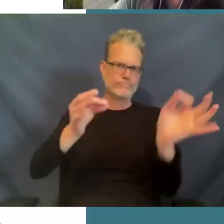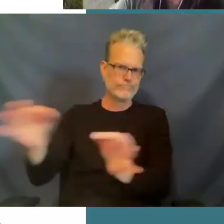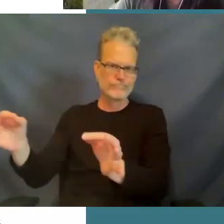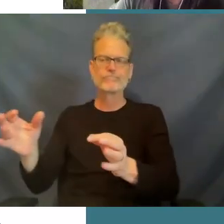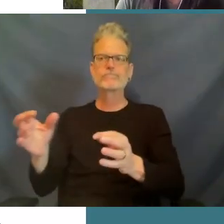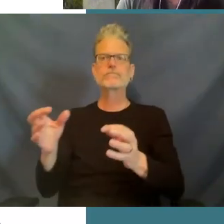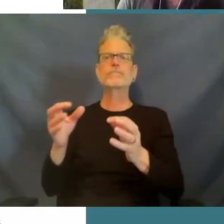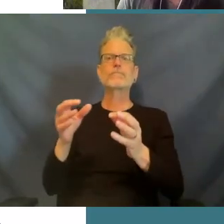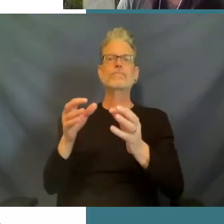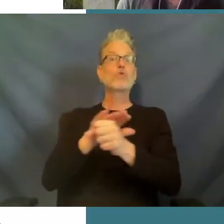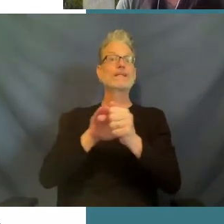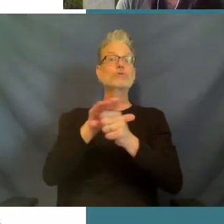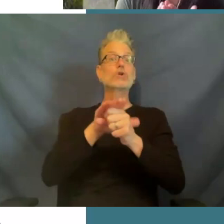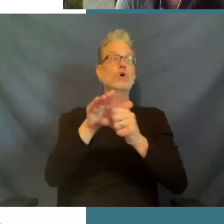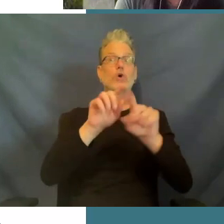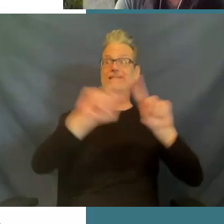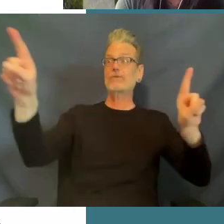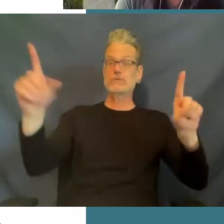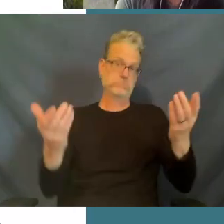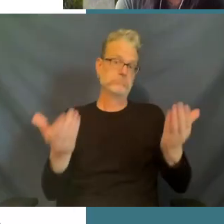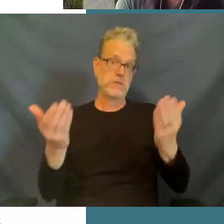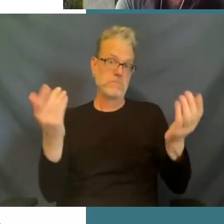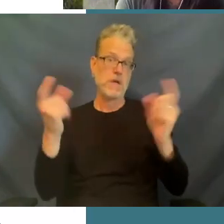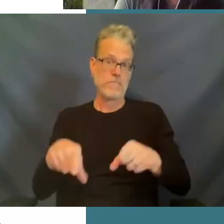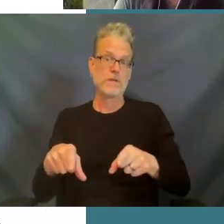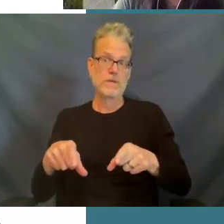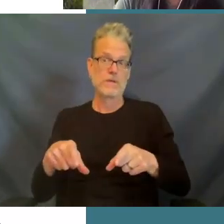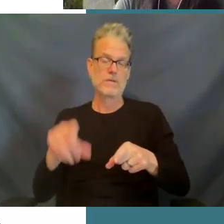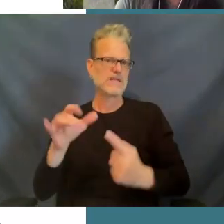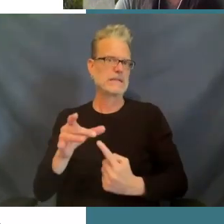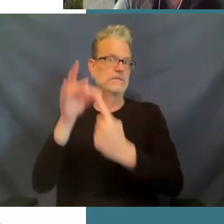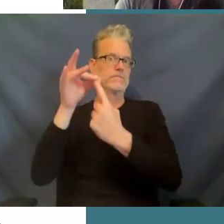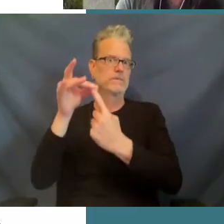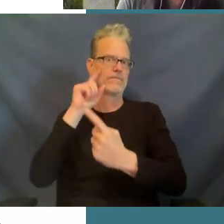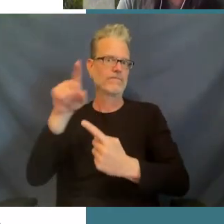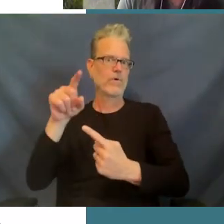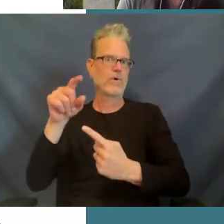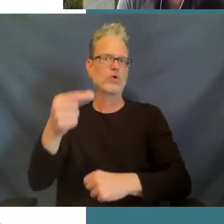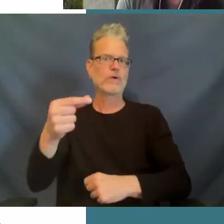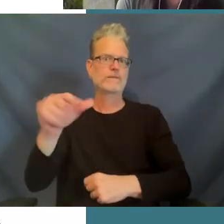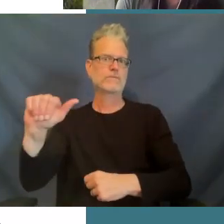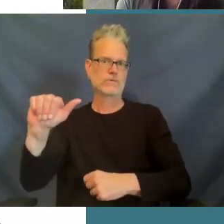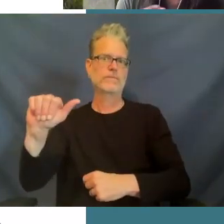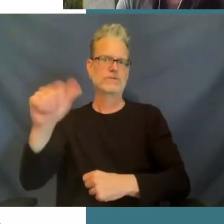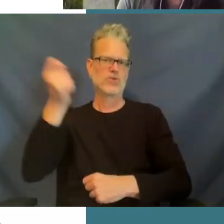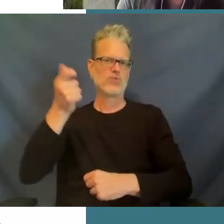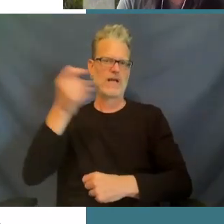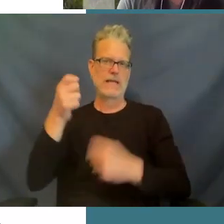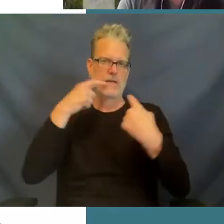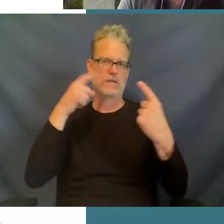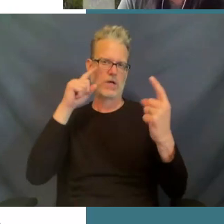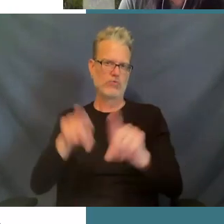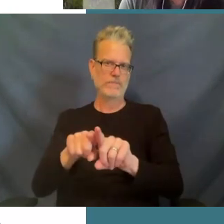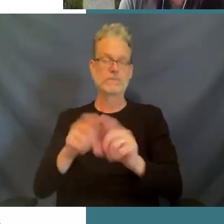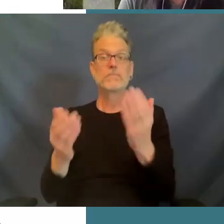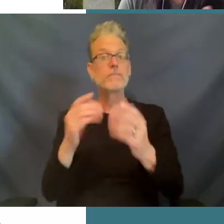regional differences may occur, and this is especially pertinent for the grants and agreements process. There may be differences